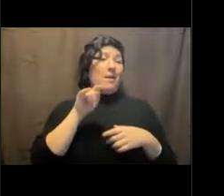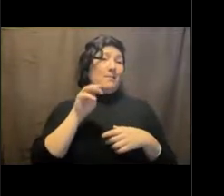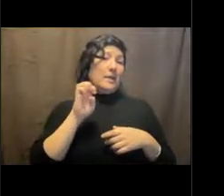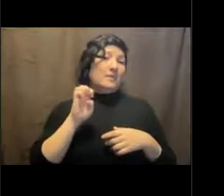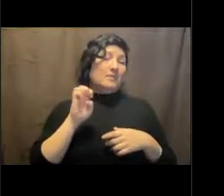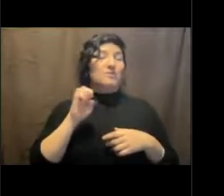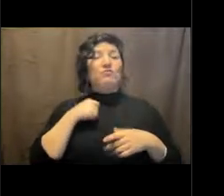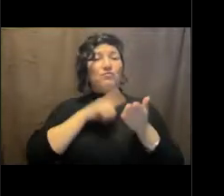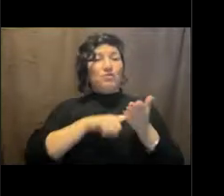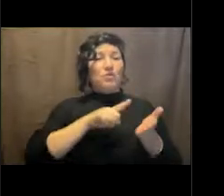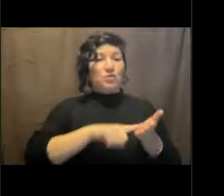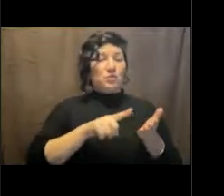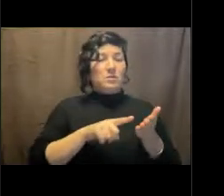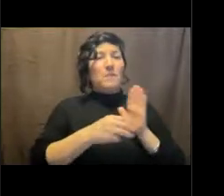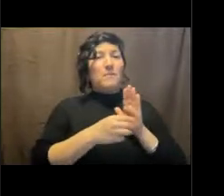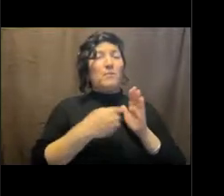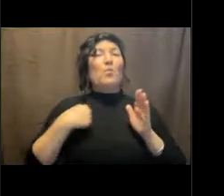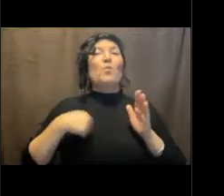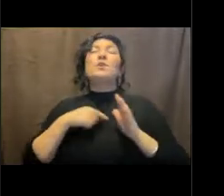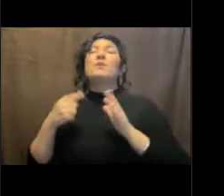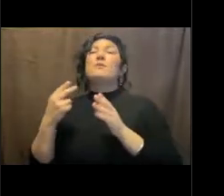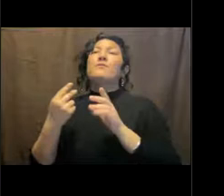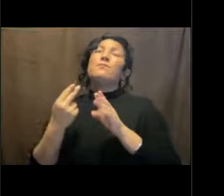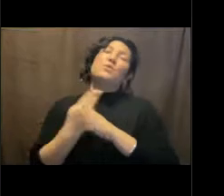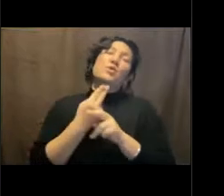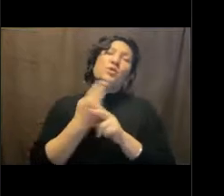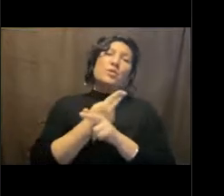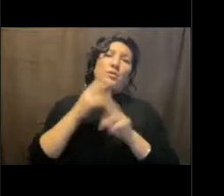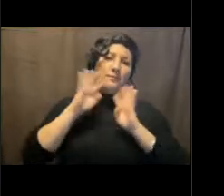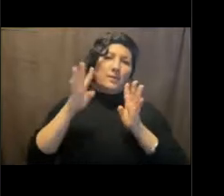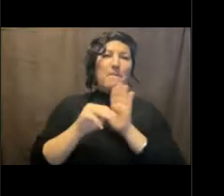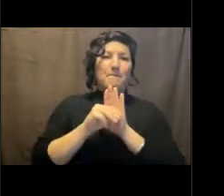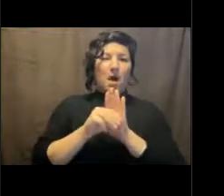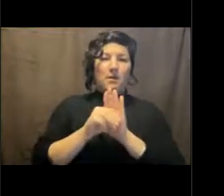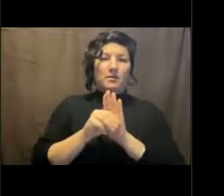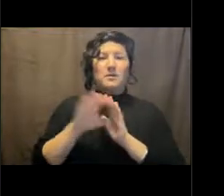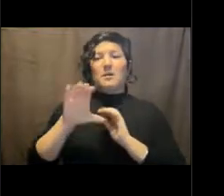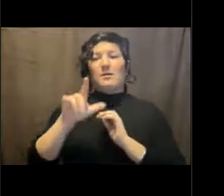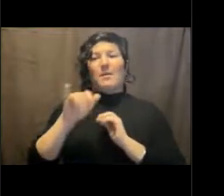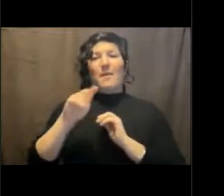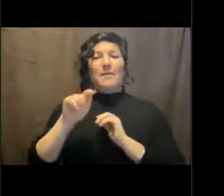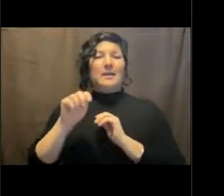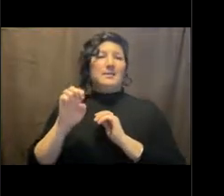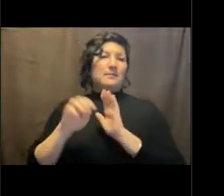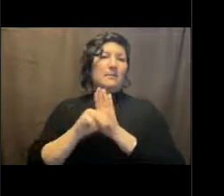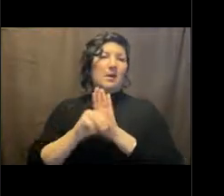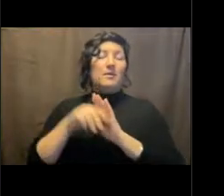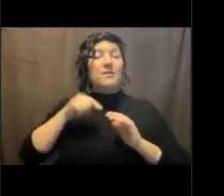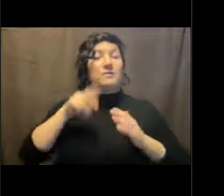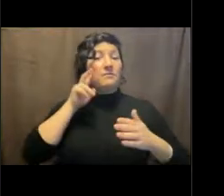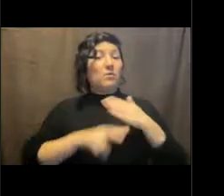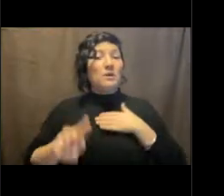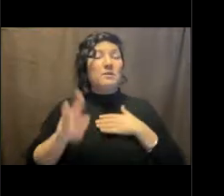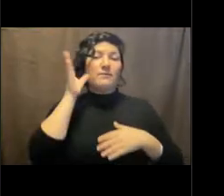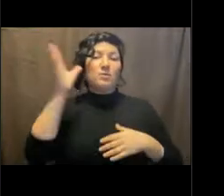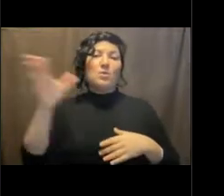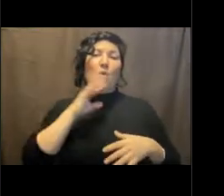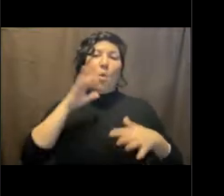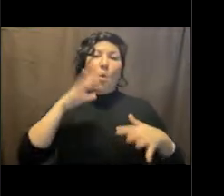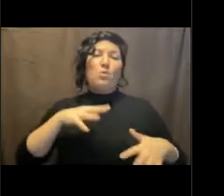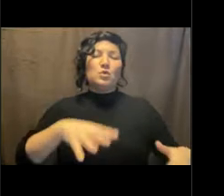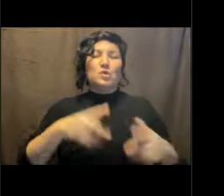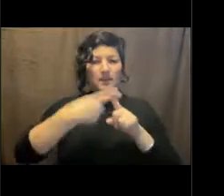long-term changes in the Earth system. So in this particular case, we are forecasting future ocean temperatures,